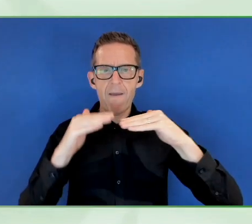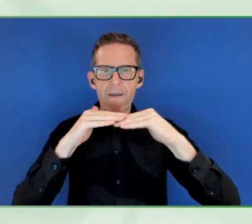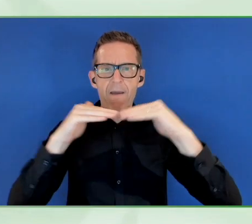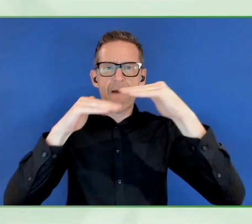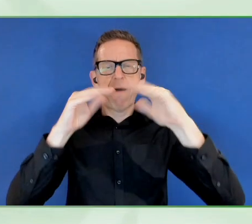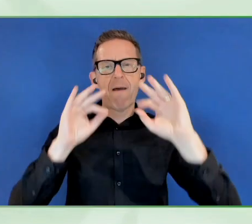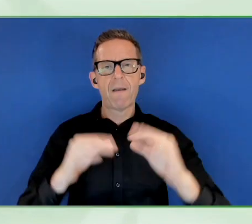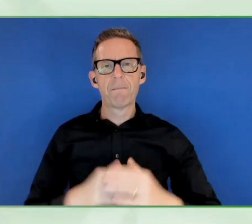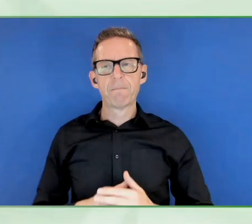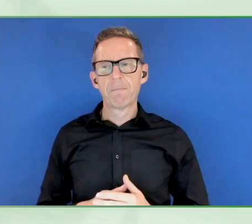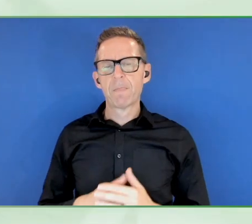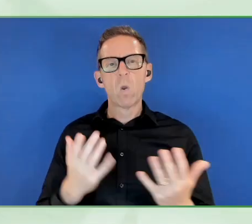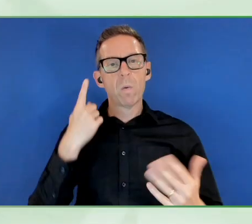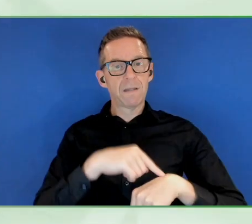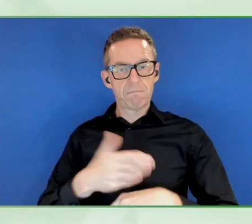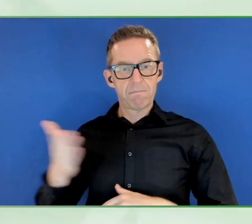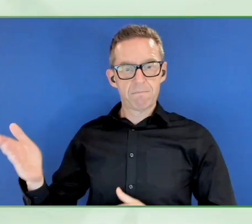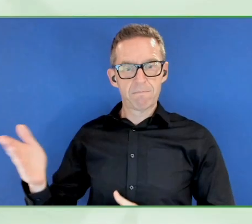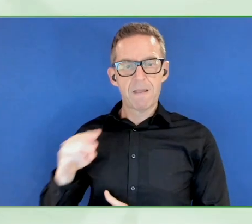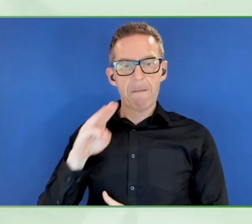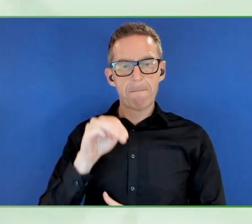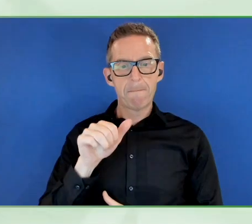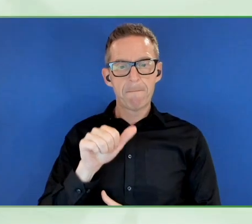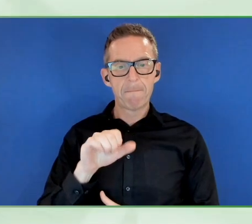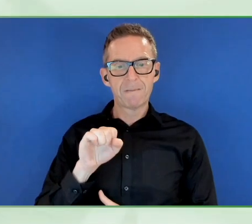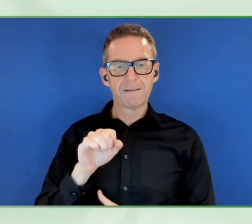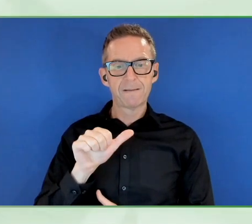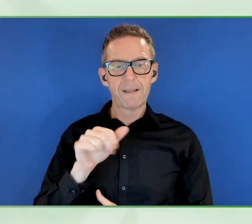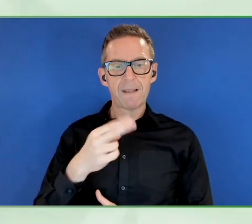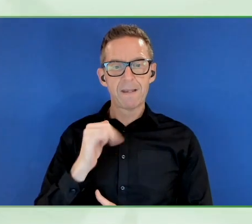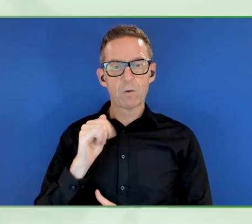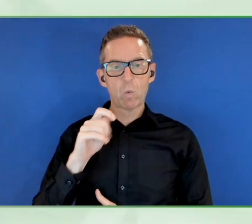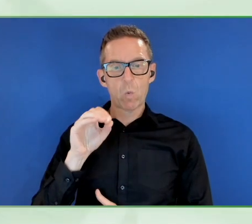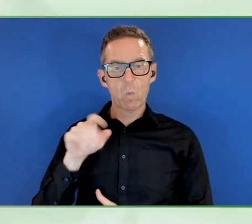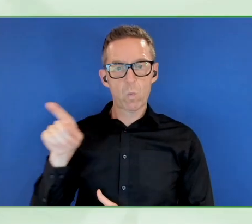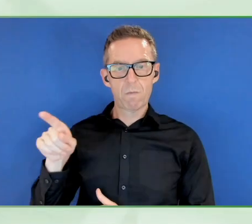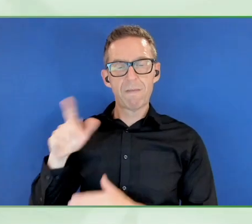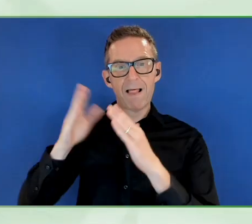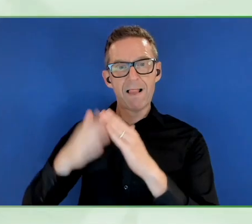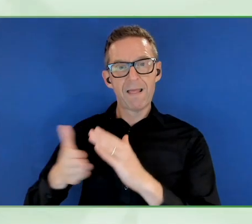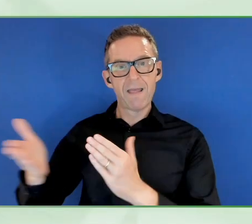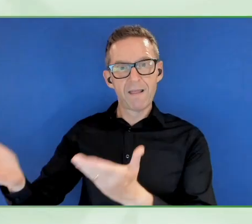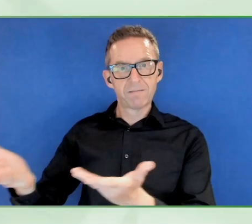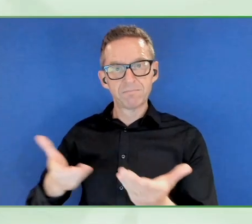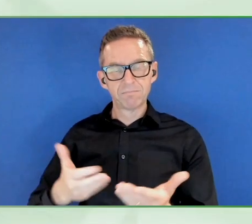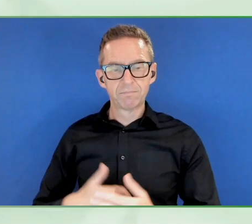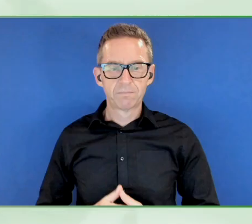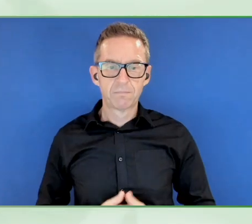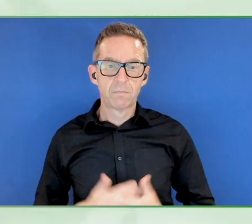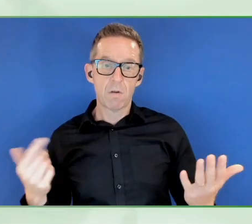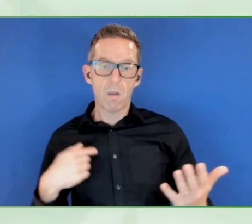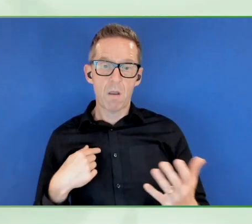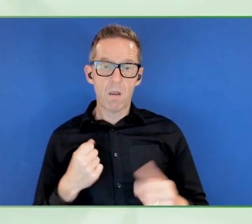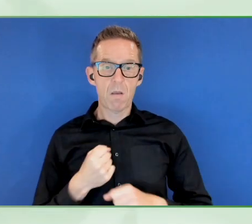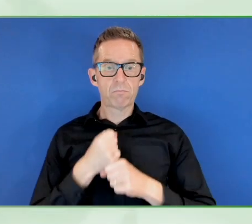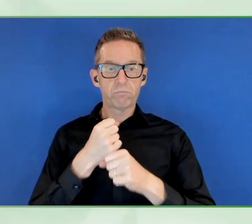your last point. Okay, so I'm representing ITU right now, but I'm also working with ISO as well